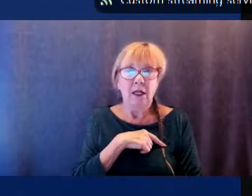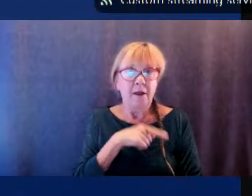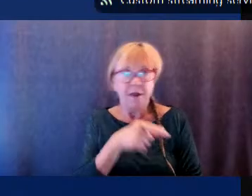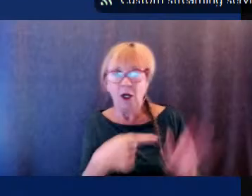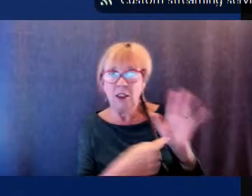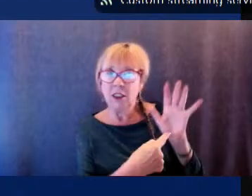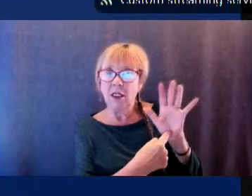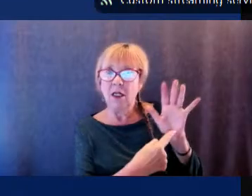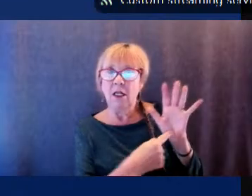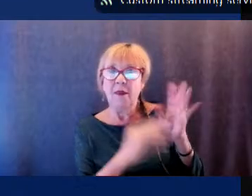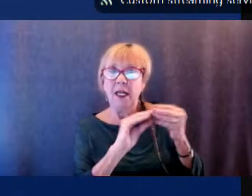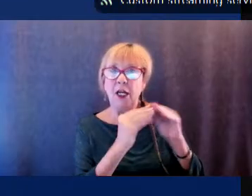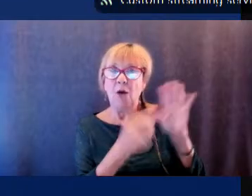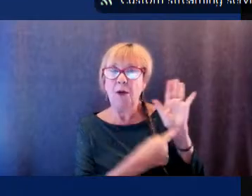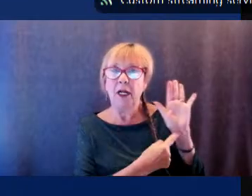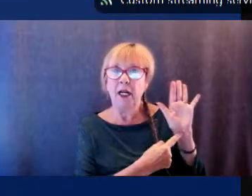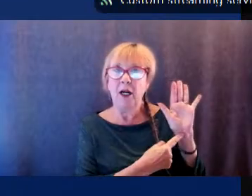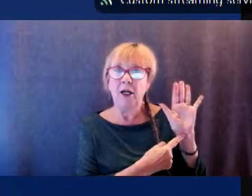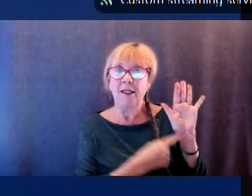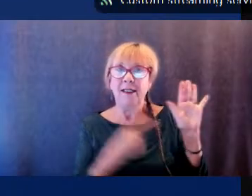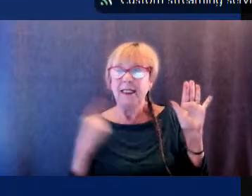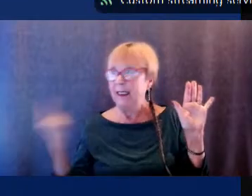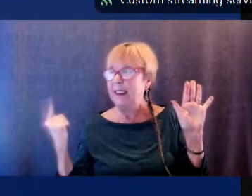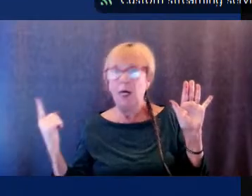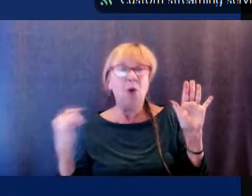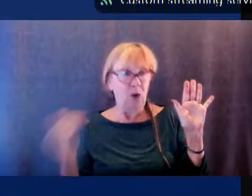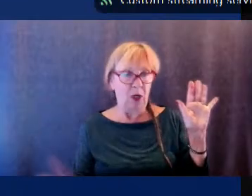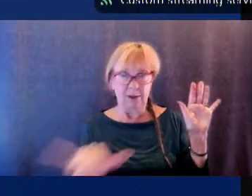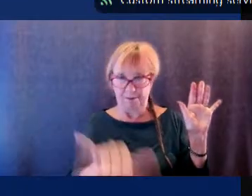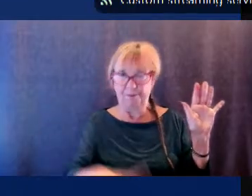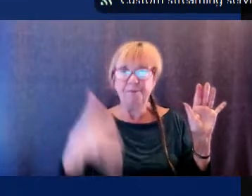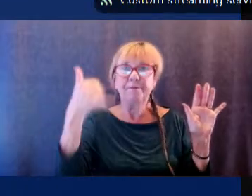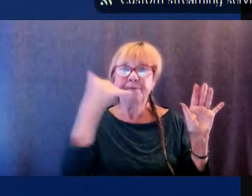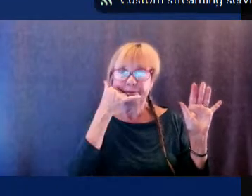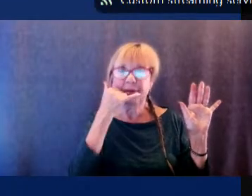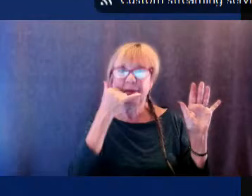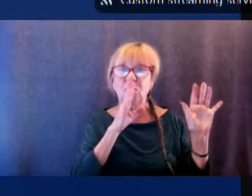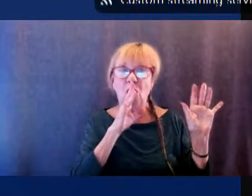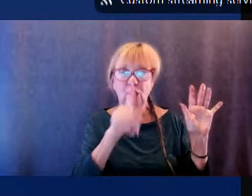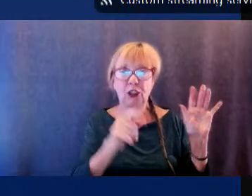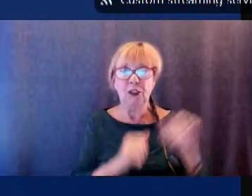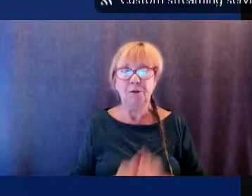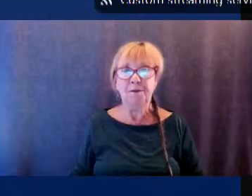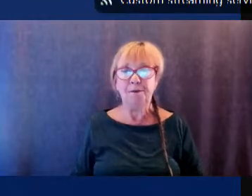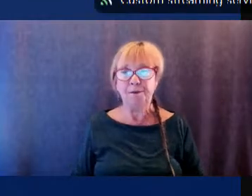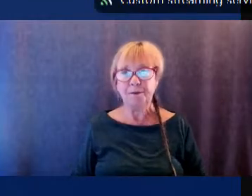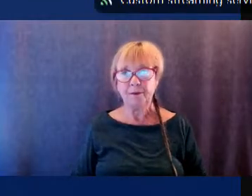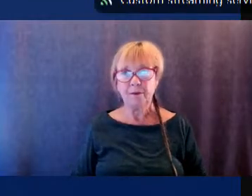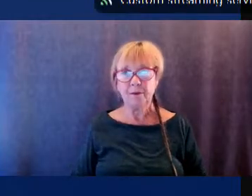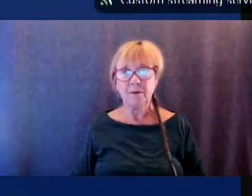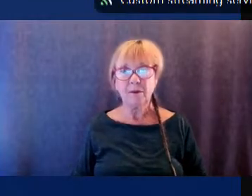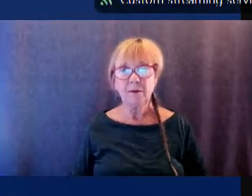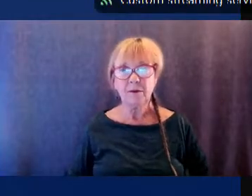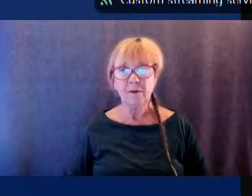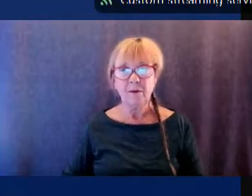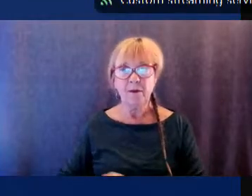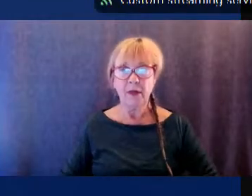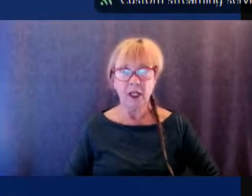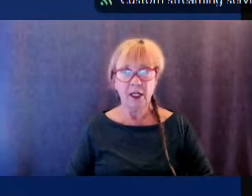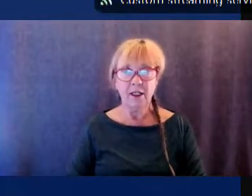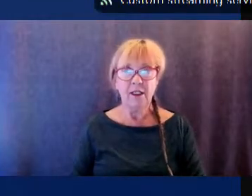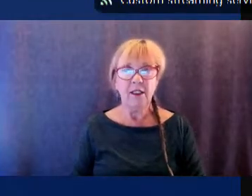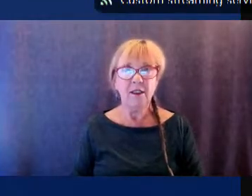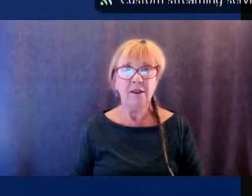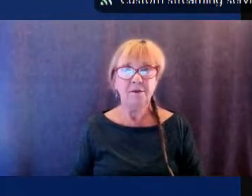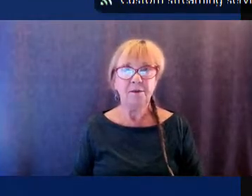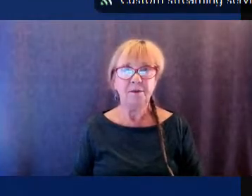a deputy will, or one of our law enforcement technicians will pick up the phone. Next page, please.